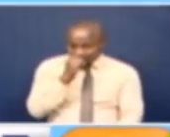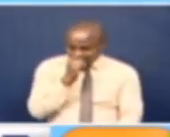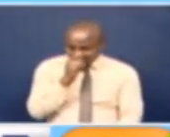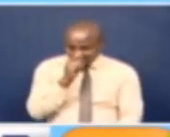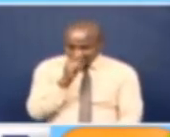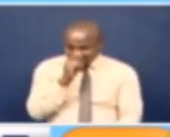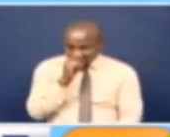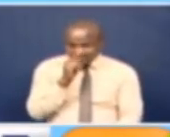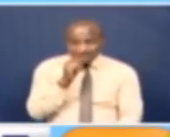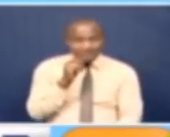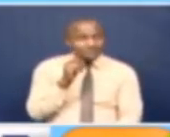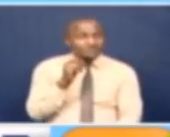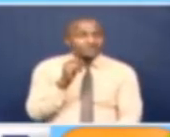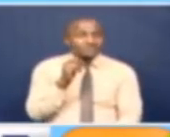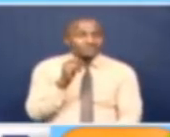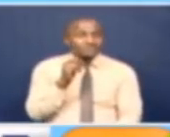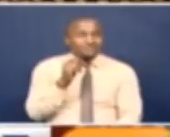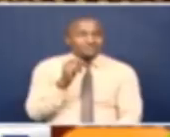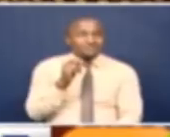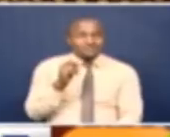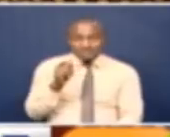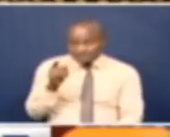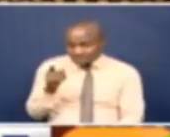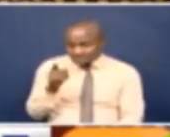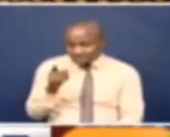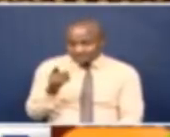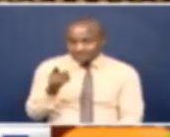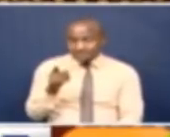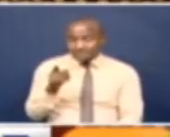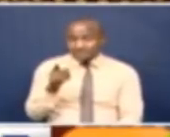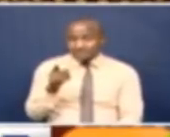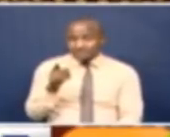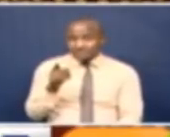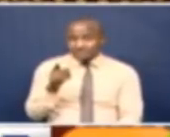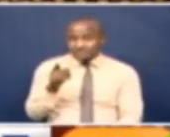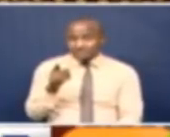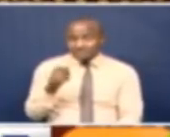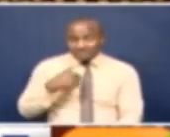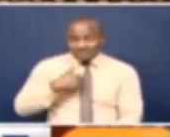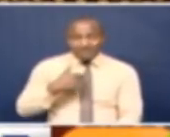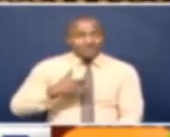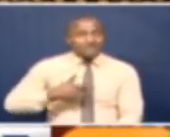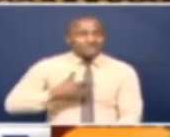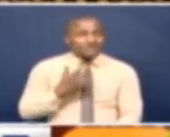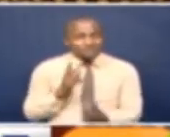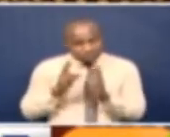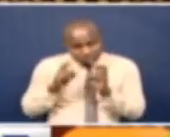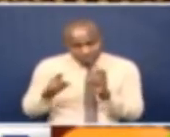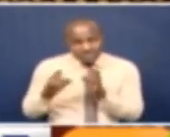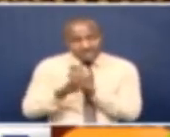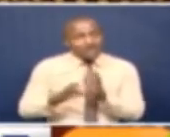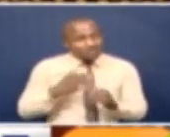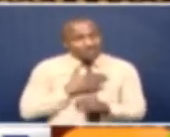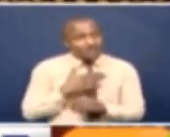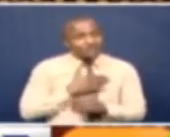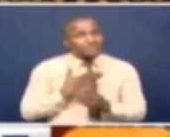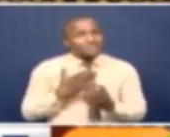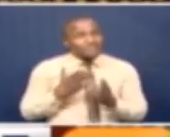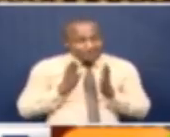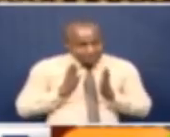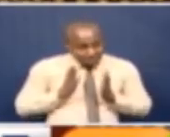I see this. He, Niwale, they feel entitled. I personally also feel very entitled to this country. It's your